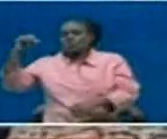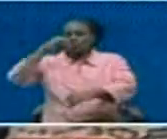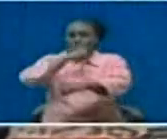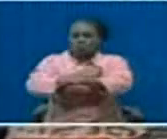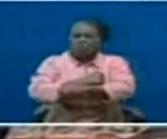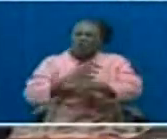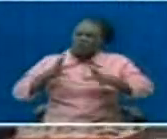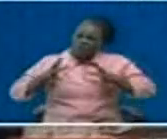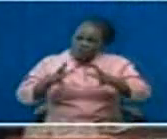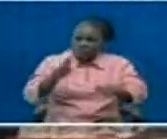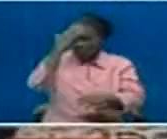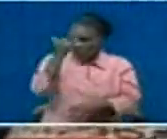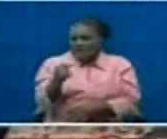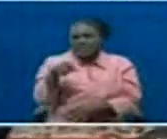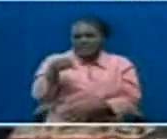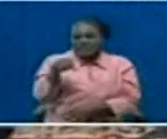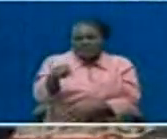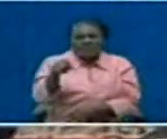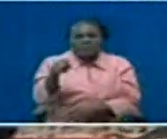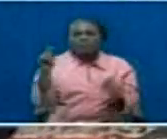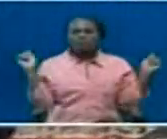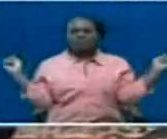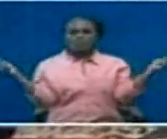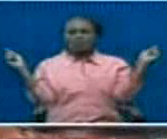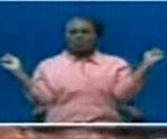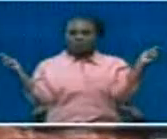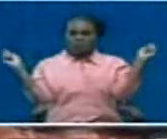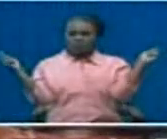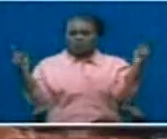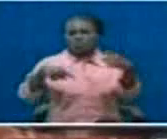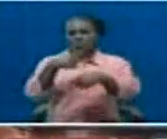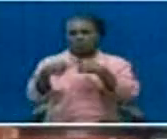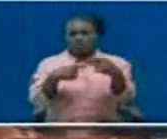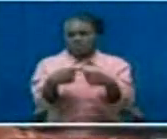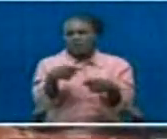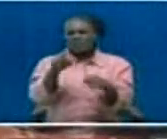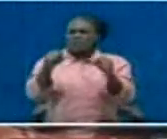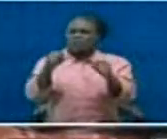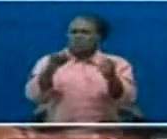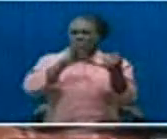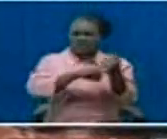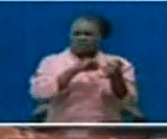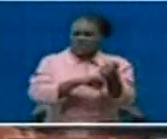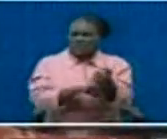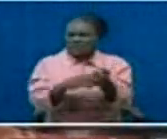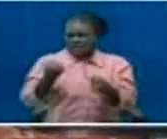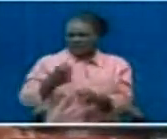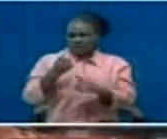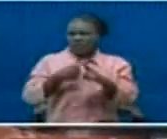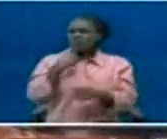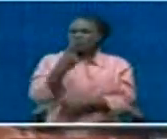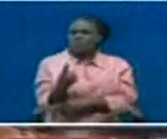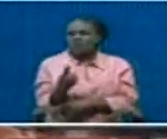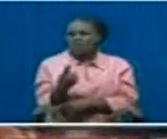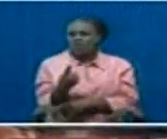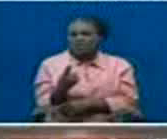Force them, because they are still looking after animals. Yeah. Would Samburus marry Turkanas or Pokots? Would you do that? No,